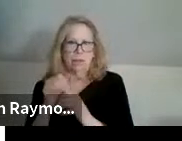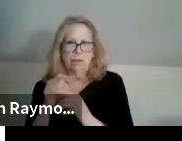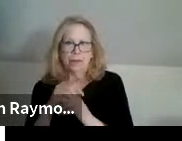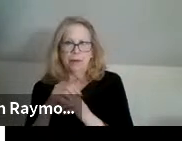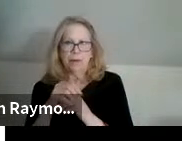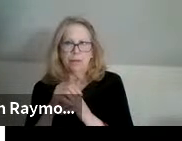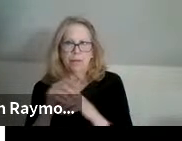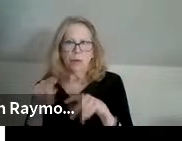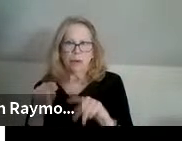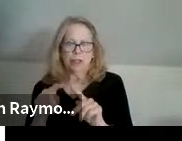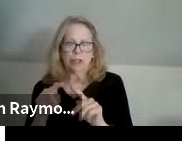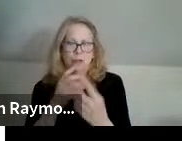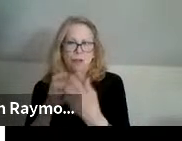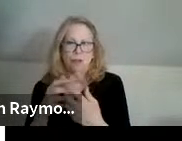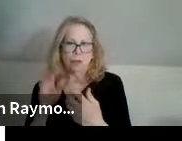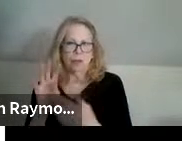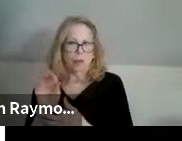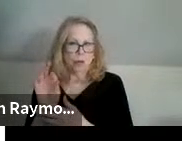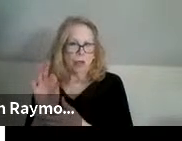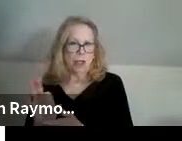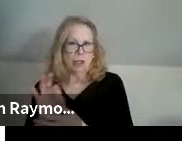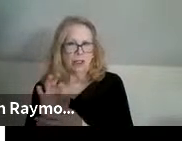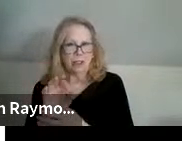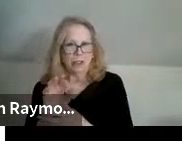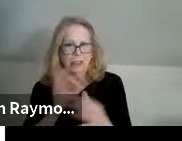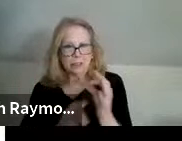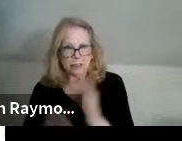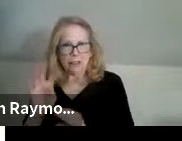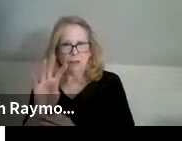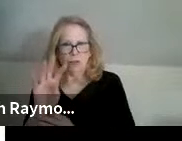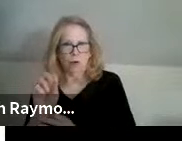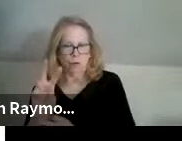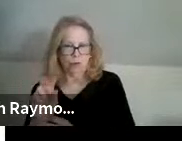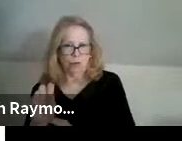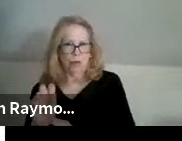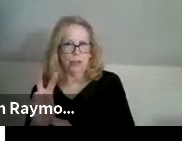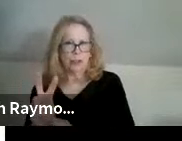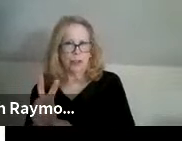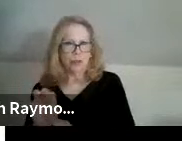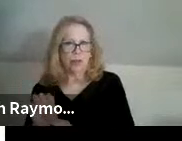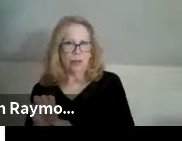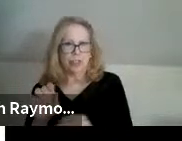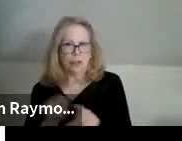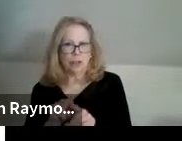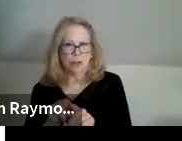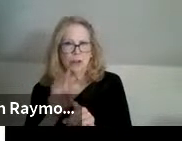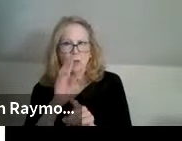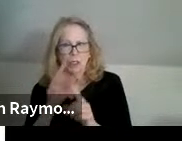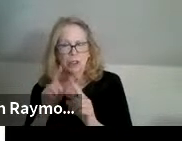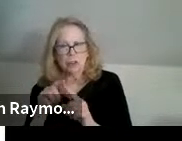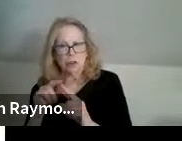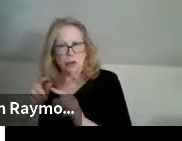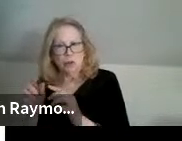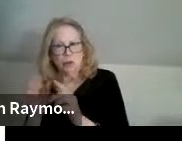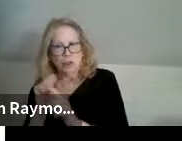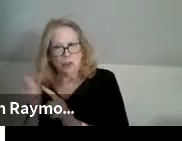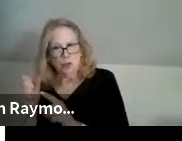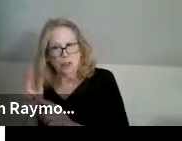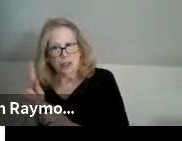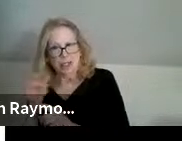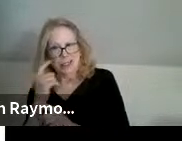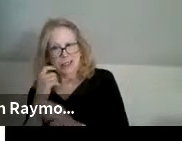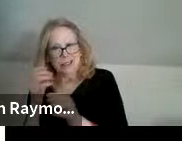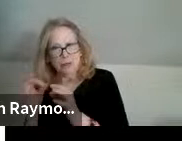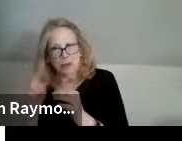409 in lieu of 402.2. And that also gets at the situation where Kathy described with like a